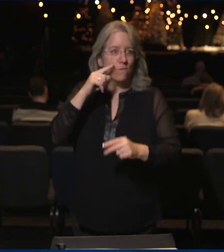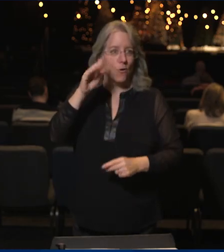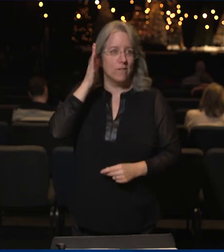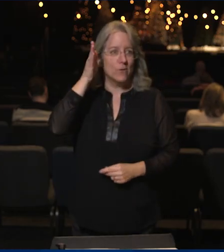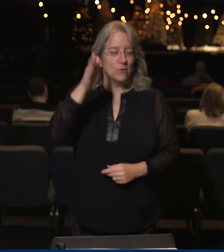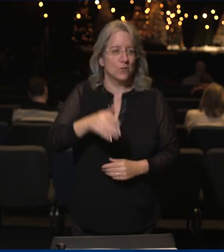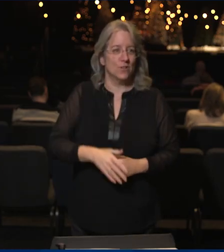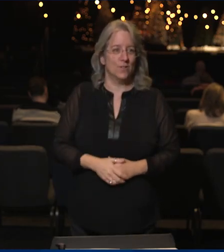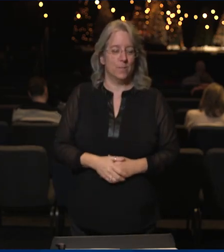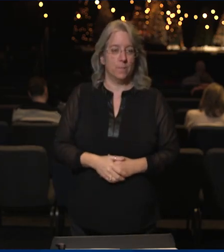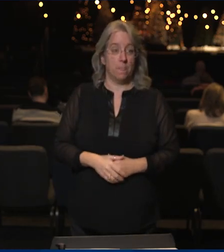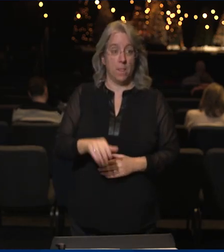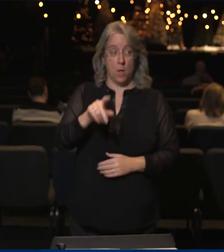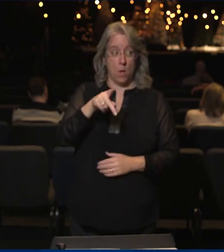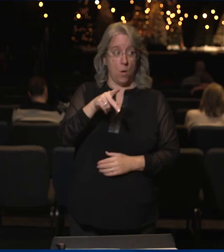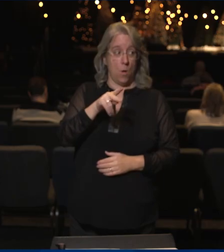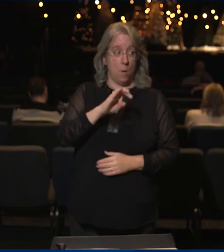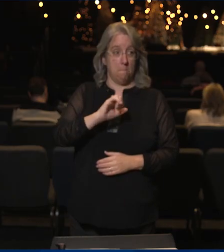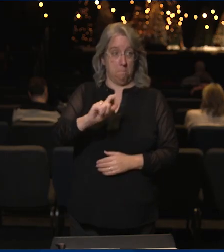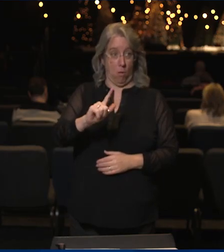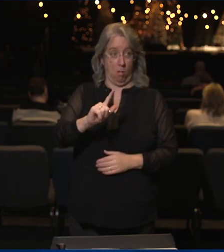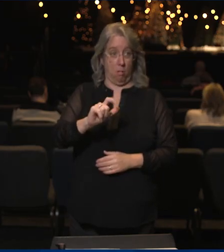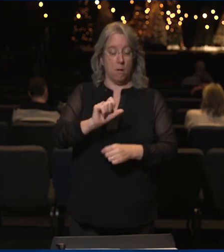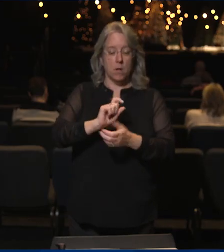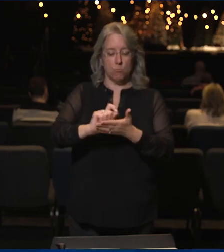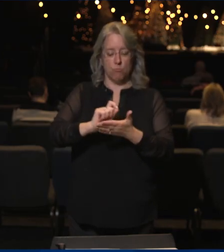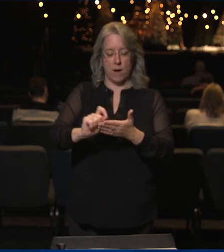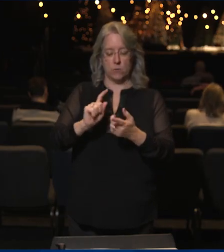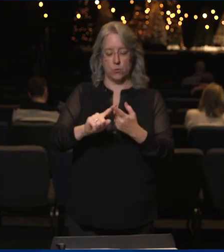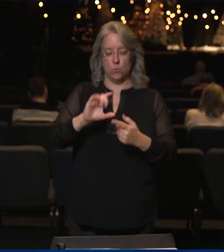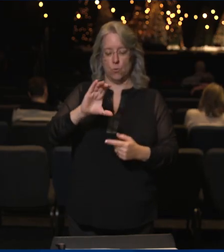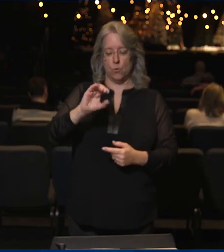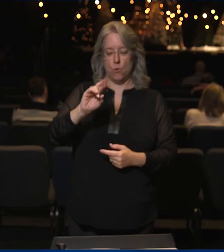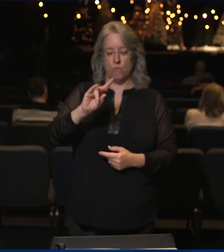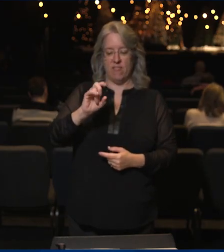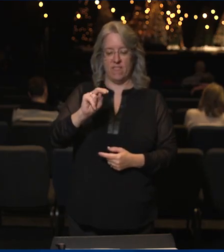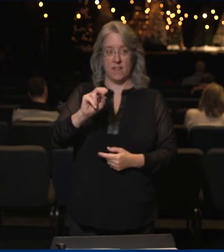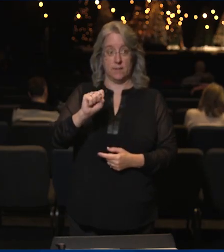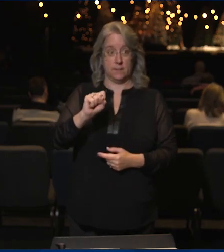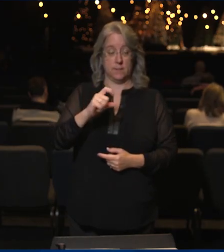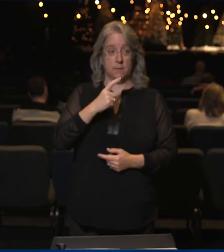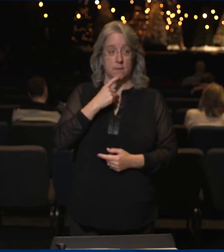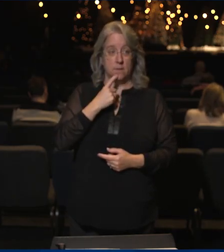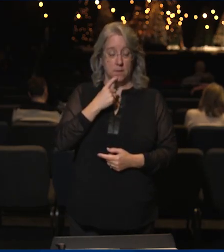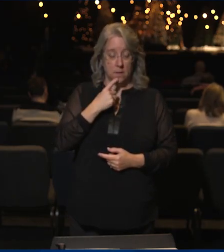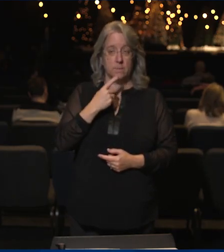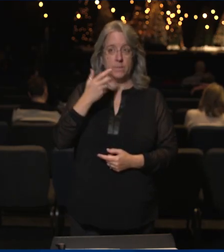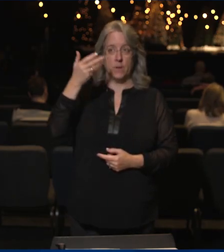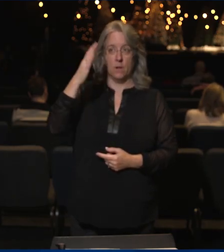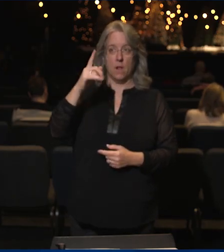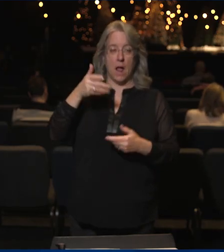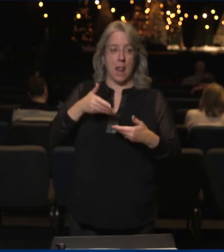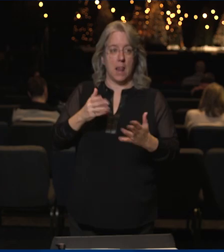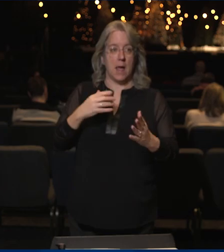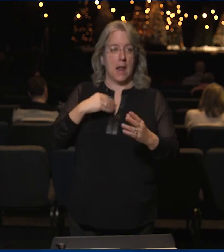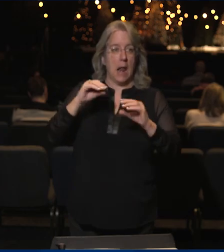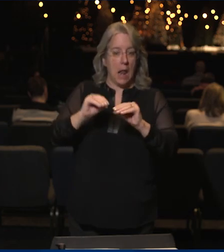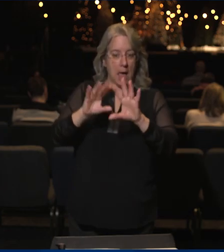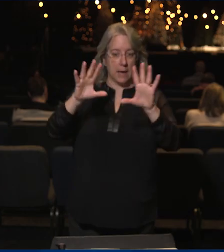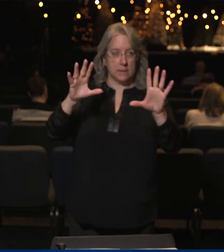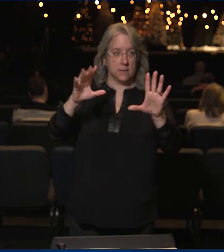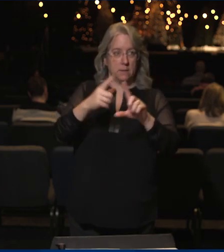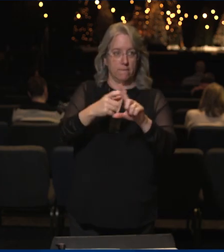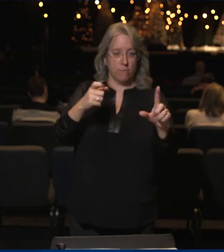to the Corinthians, "For God who said, 'Let light shine out of darkness,' made